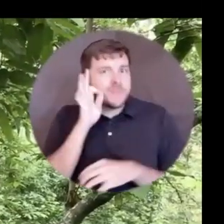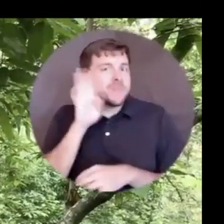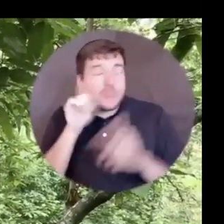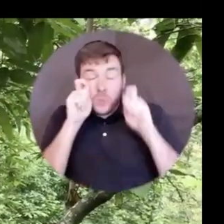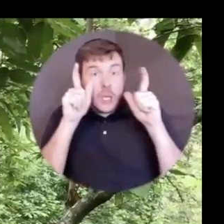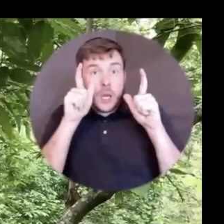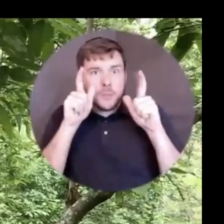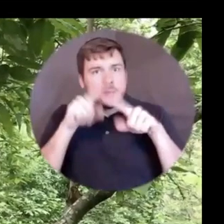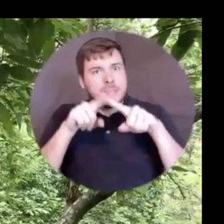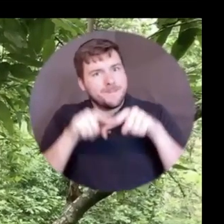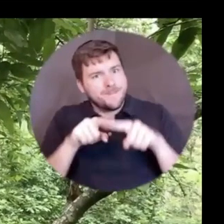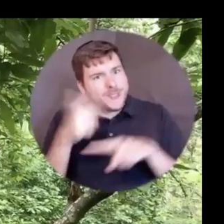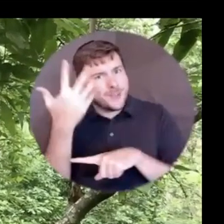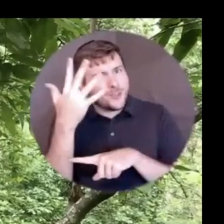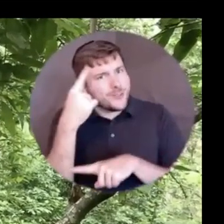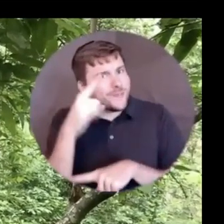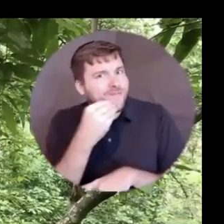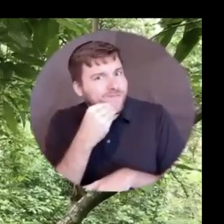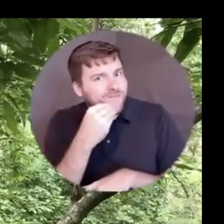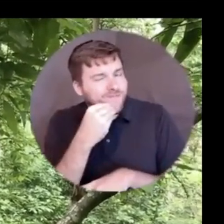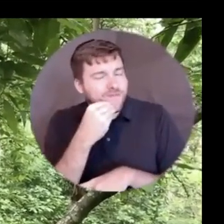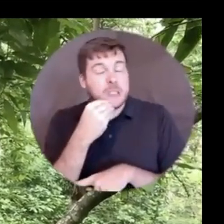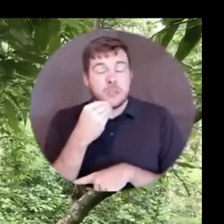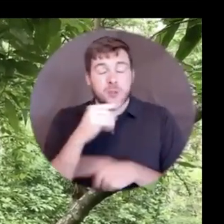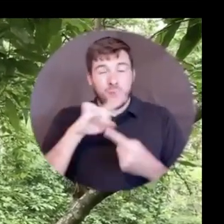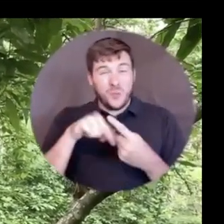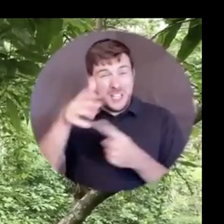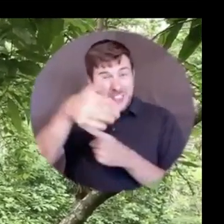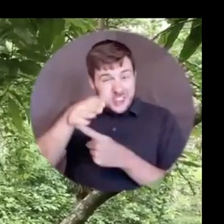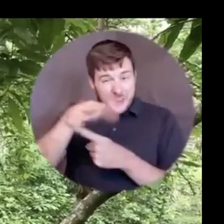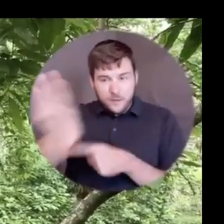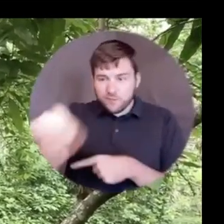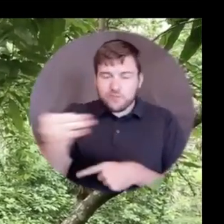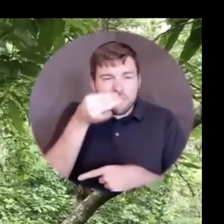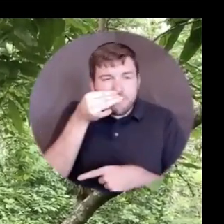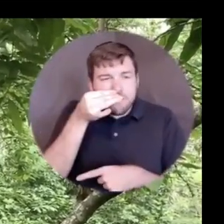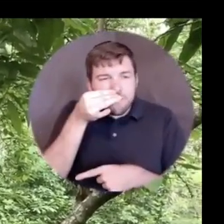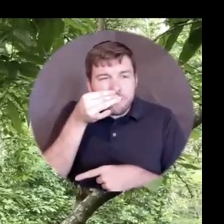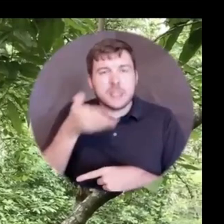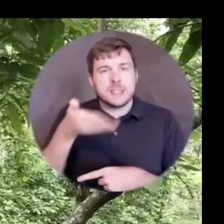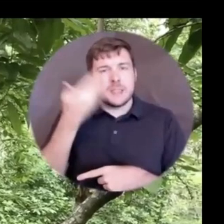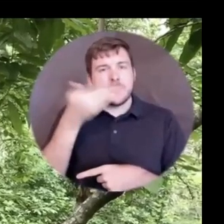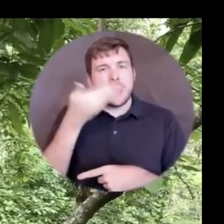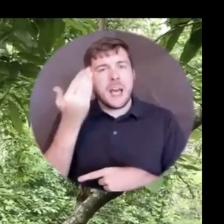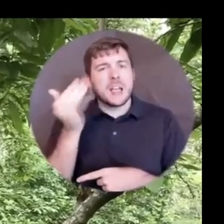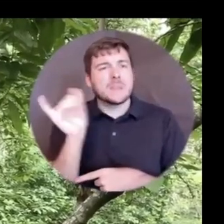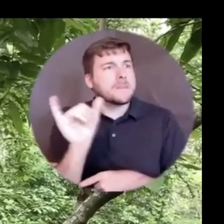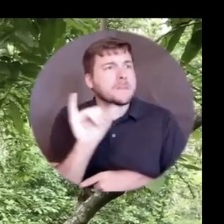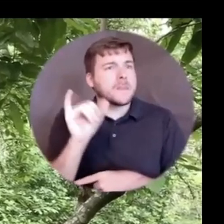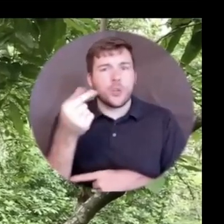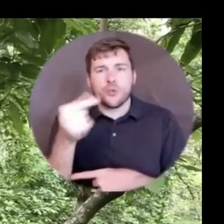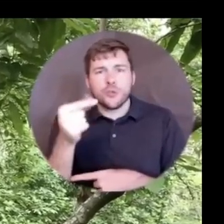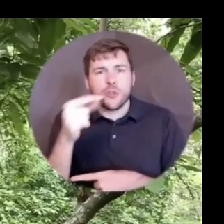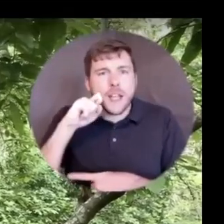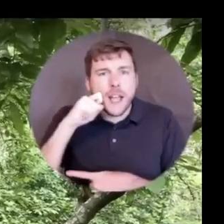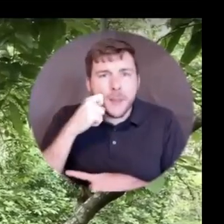winter as a honey source. And when you take a sourwood leaf and you smell it, it smells like green apple. So it's a really distinct way to